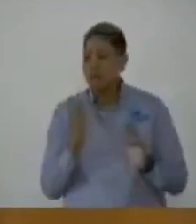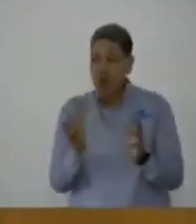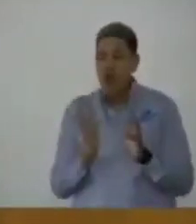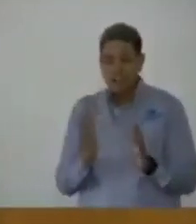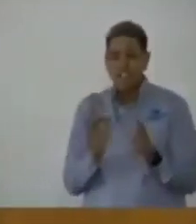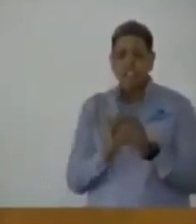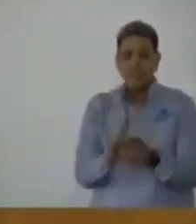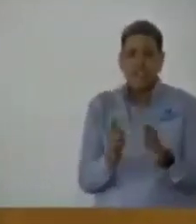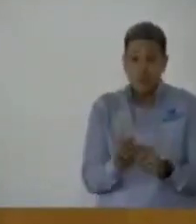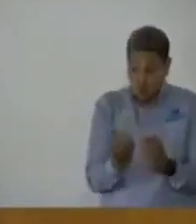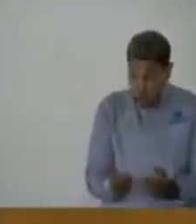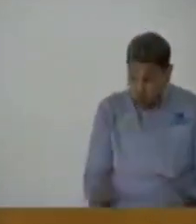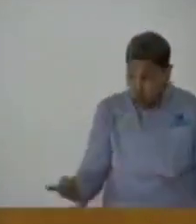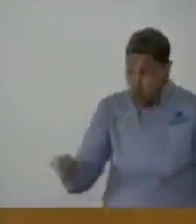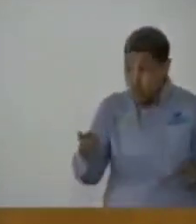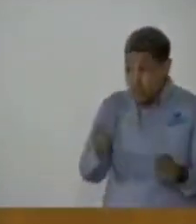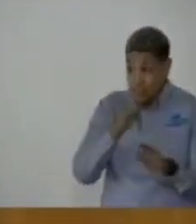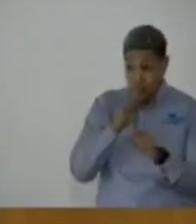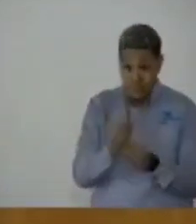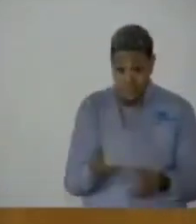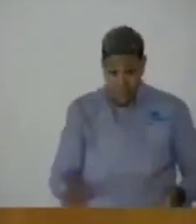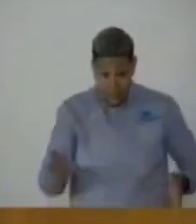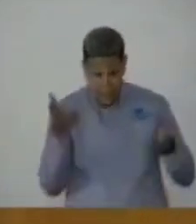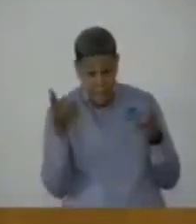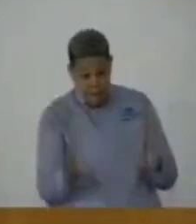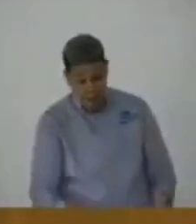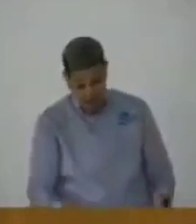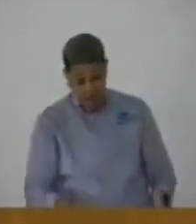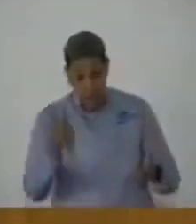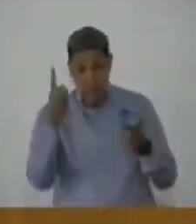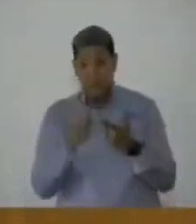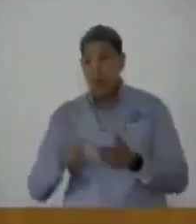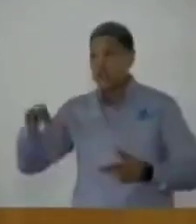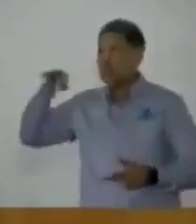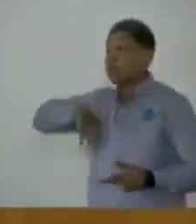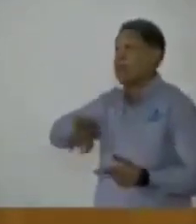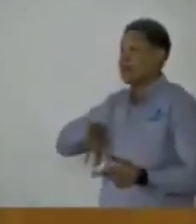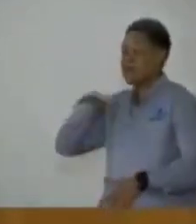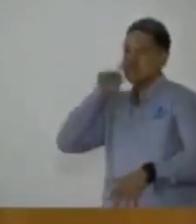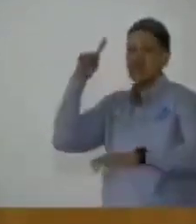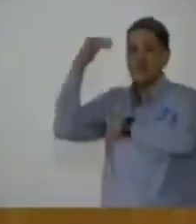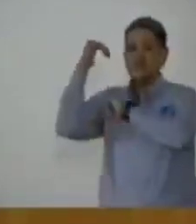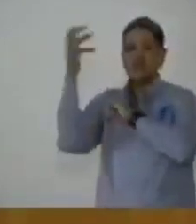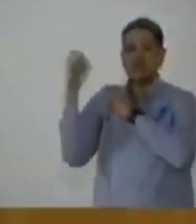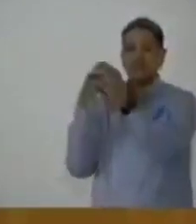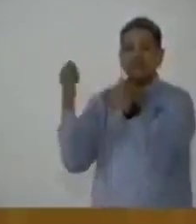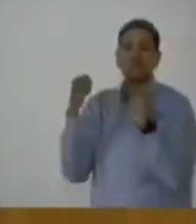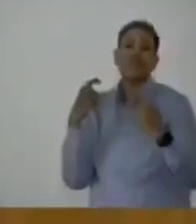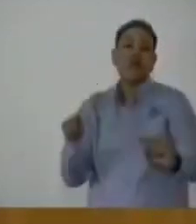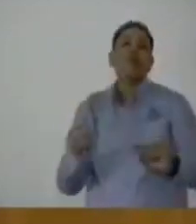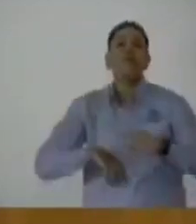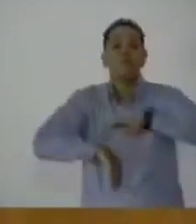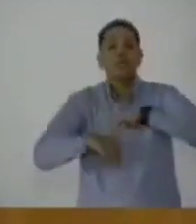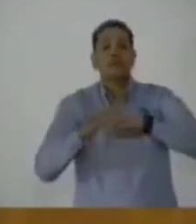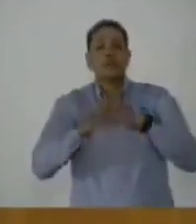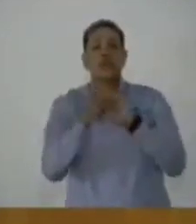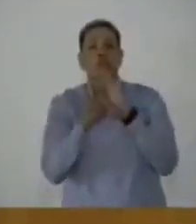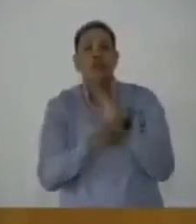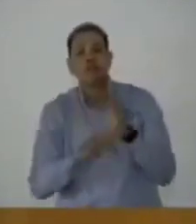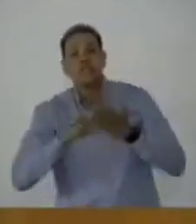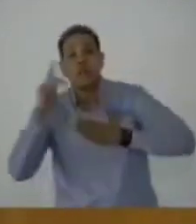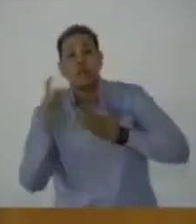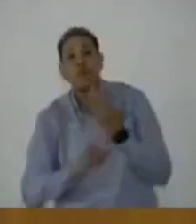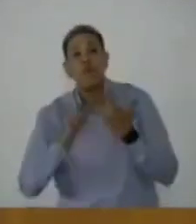conversations around the resources that are present and the benefits that are expected based on the policies, the